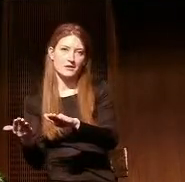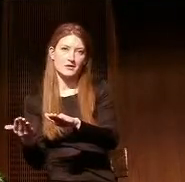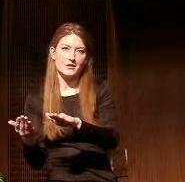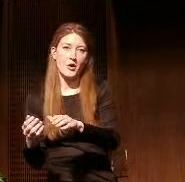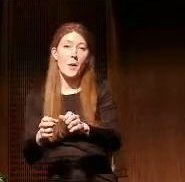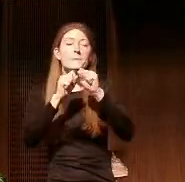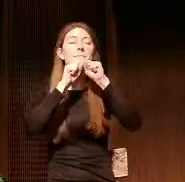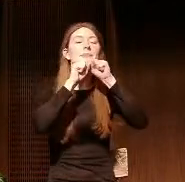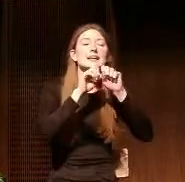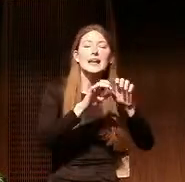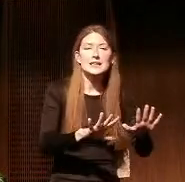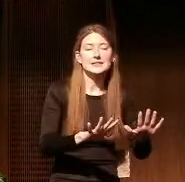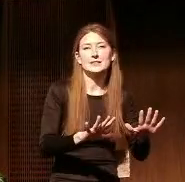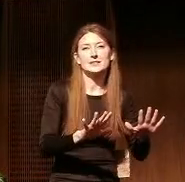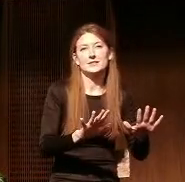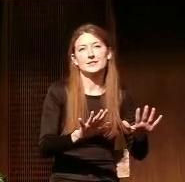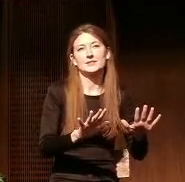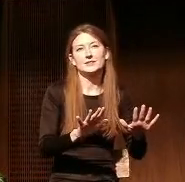Blessings, not blight.